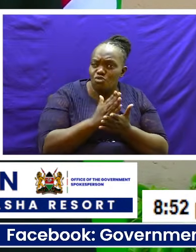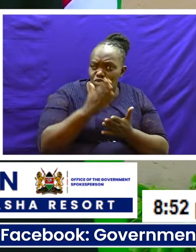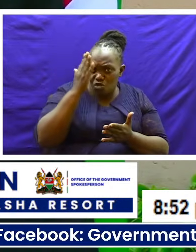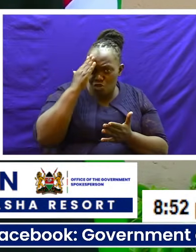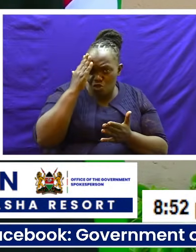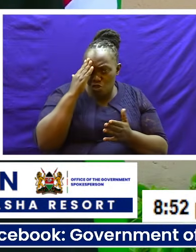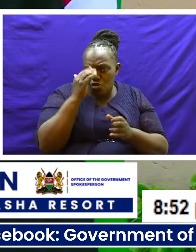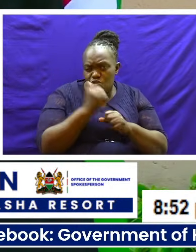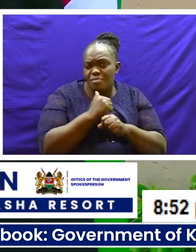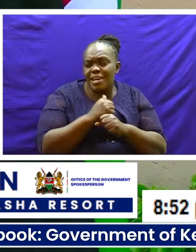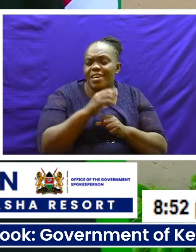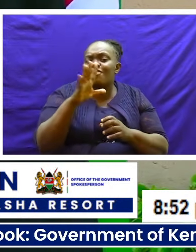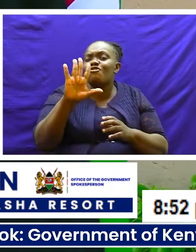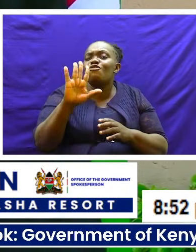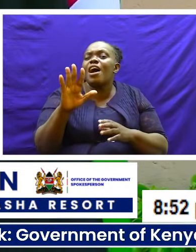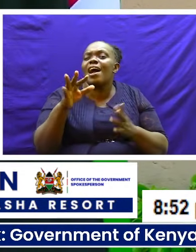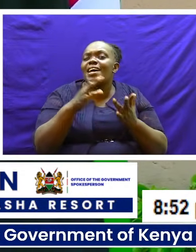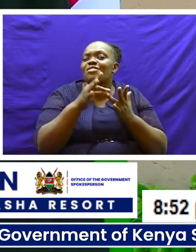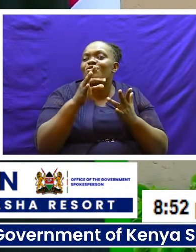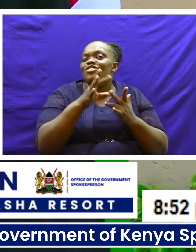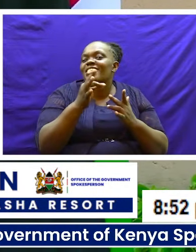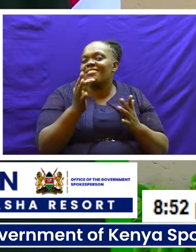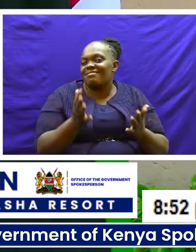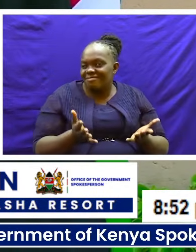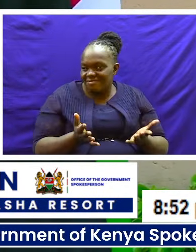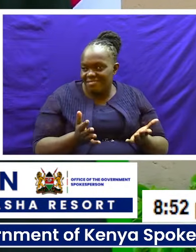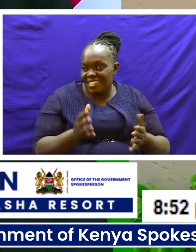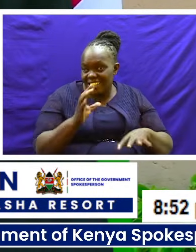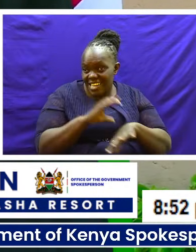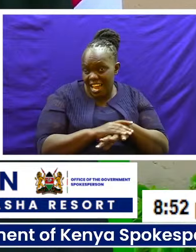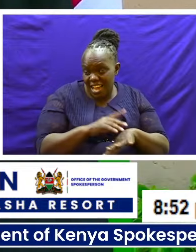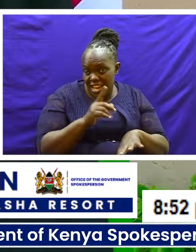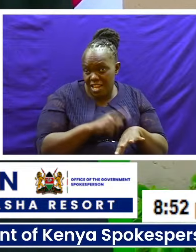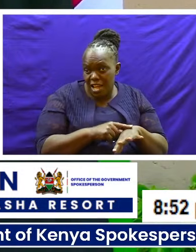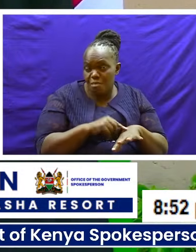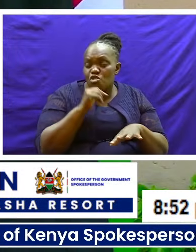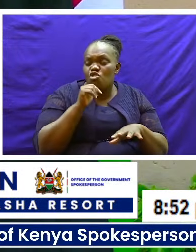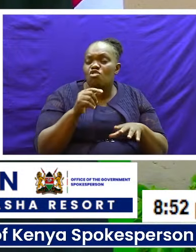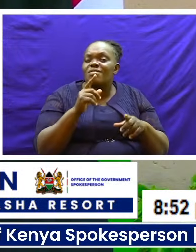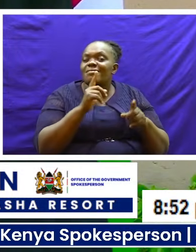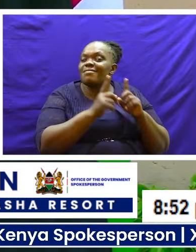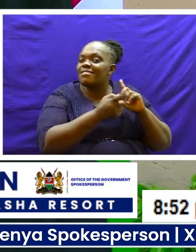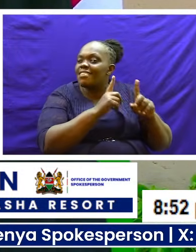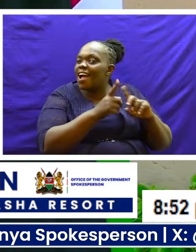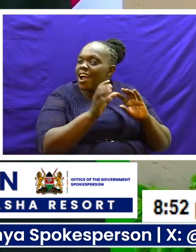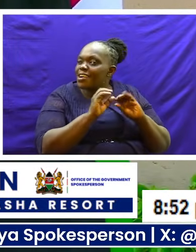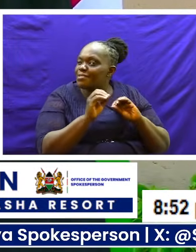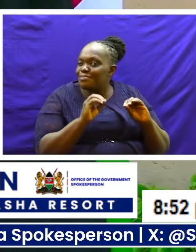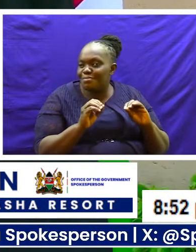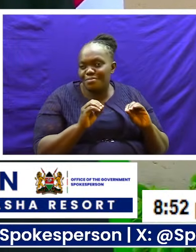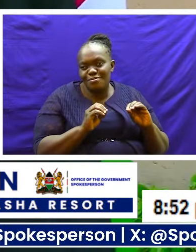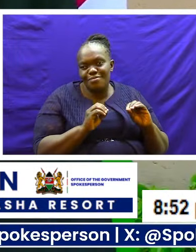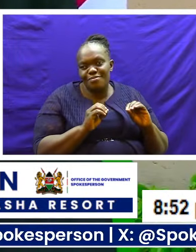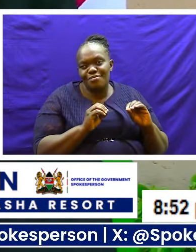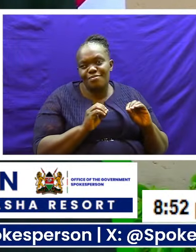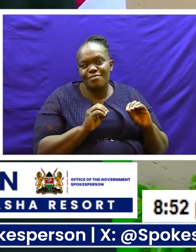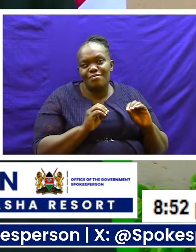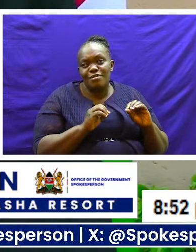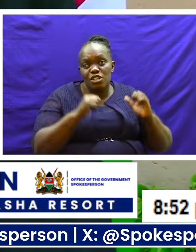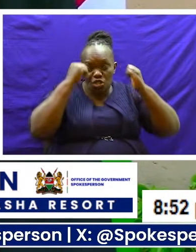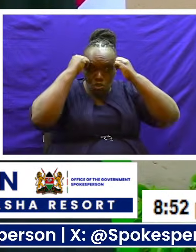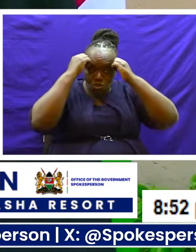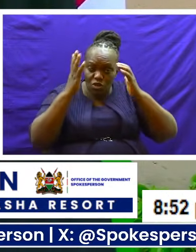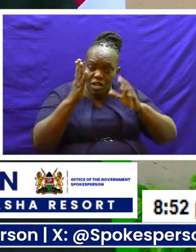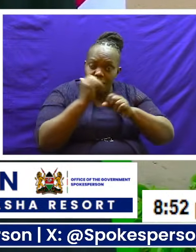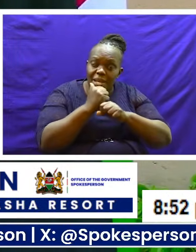when you make your choices, take time, don't rush over it. The students